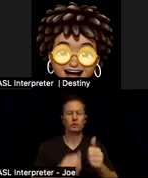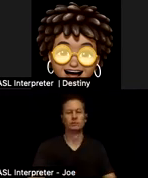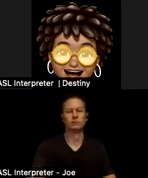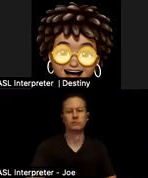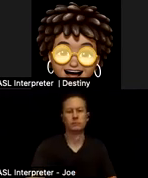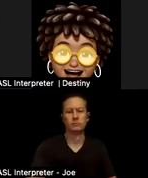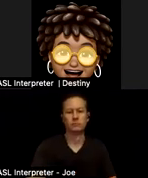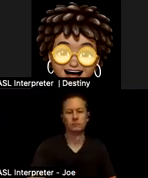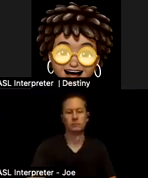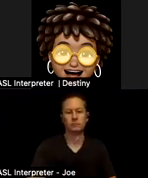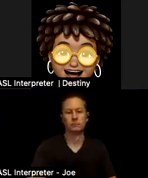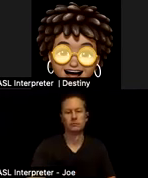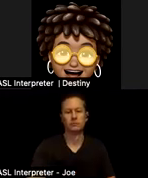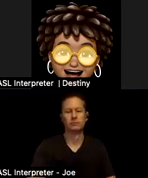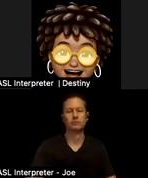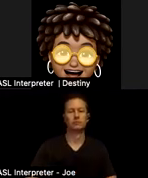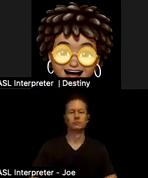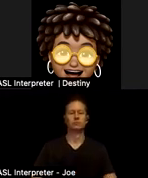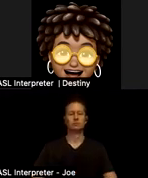your answers for that.